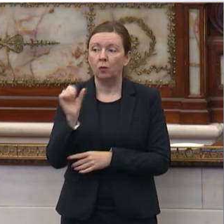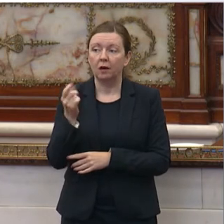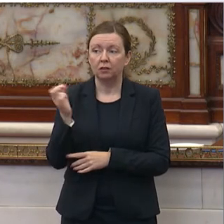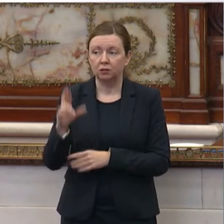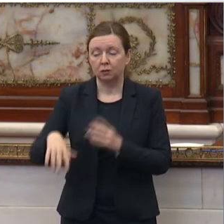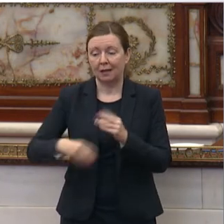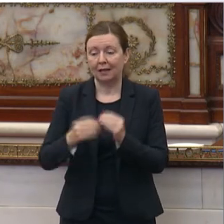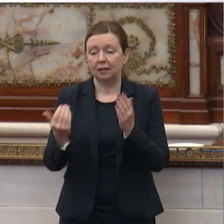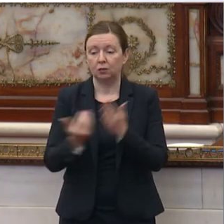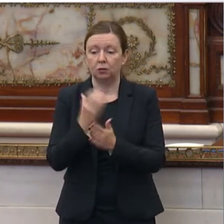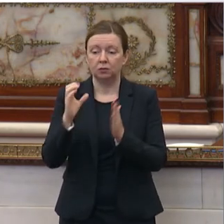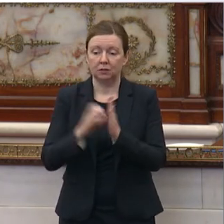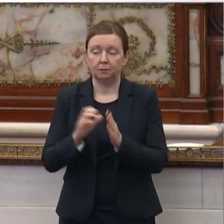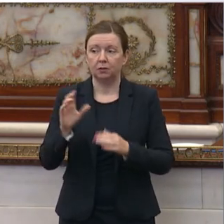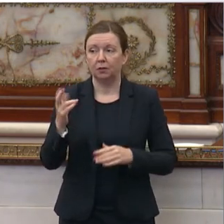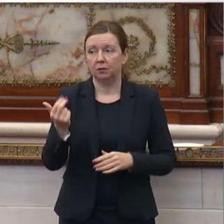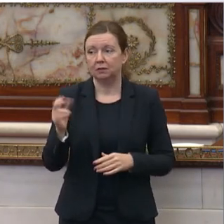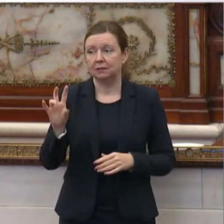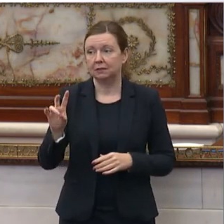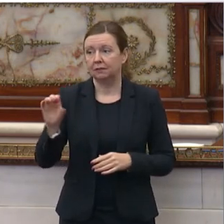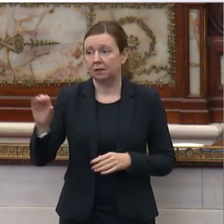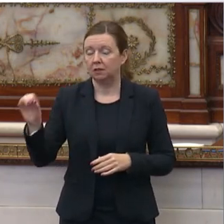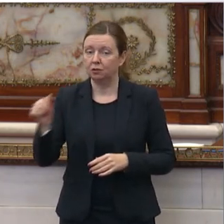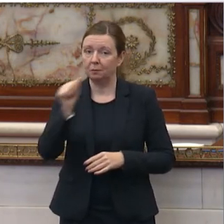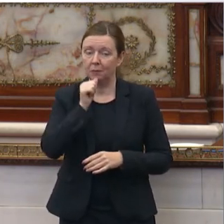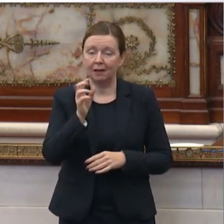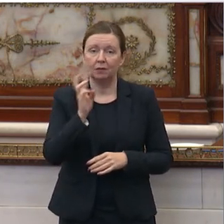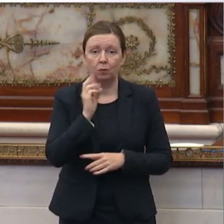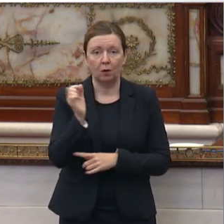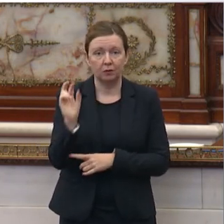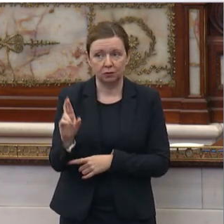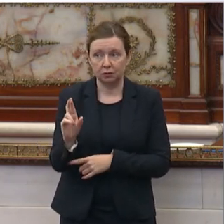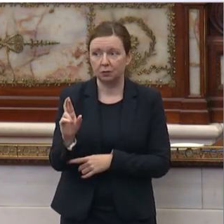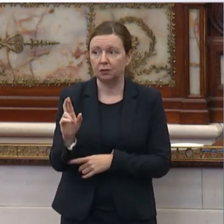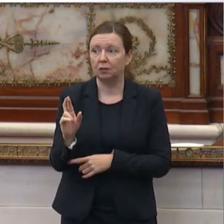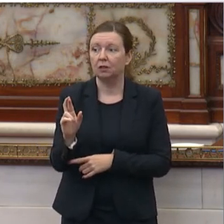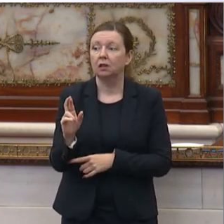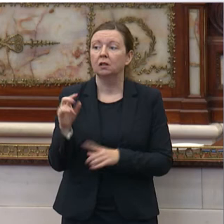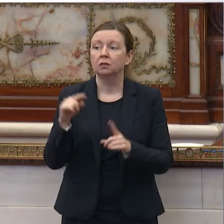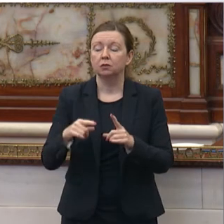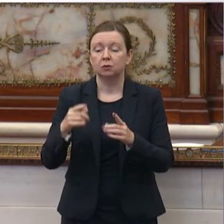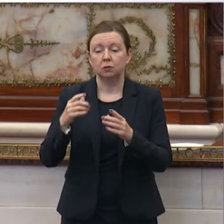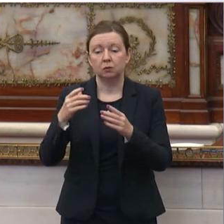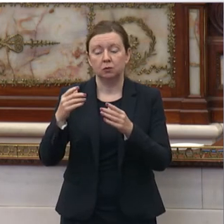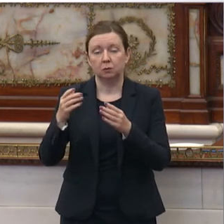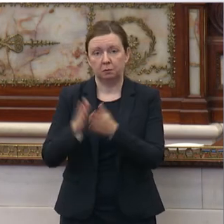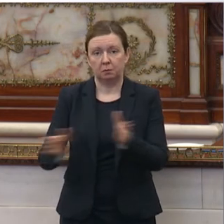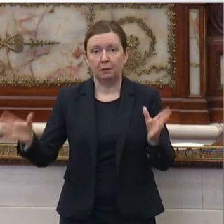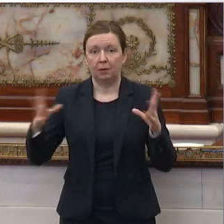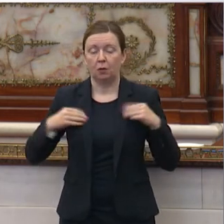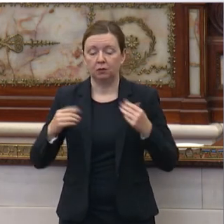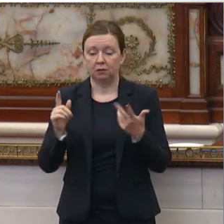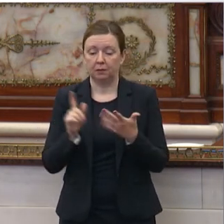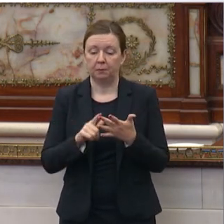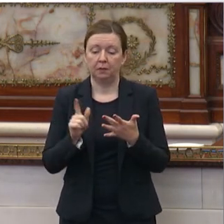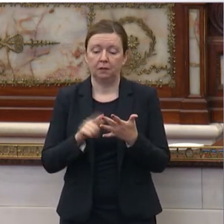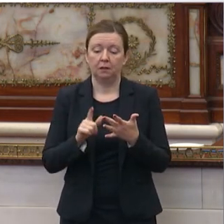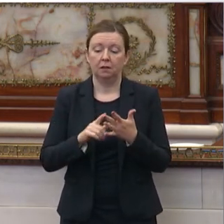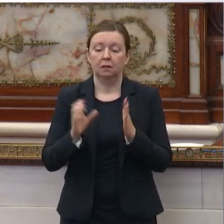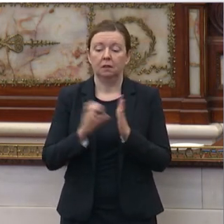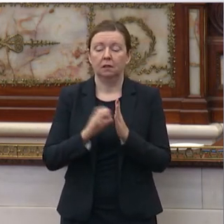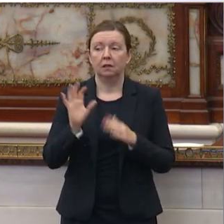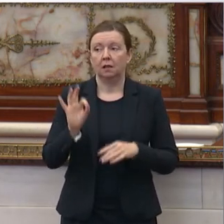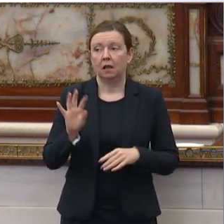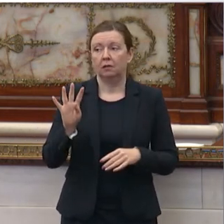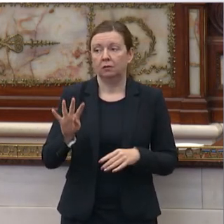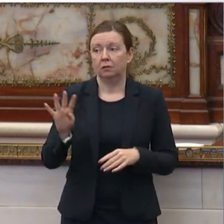chapter 13700 entitled conversion of private water and sewer and stormwater lines to public ownership, and an ordinance amending chapter 94400 of